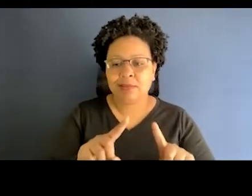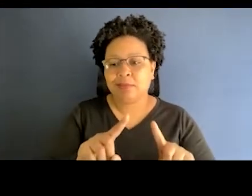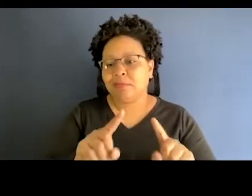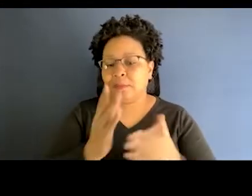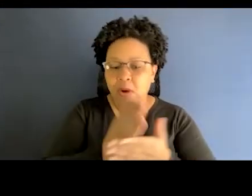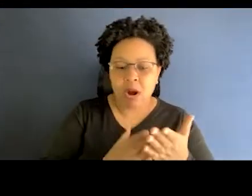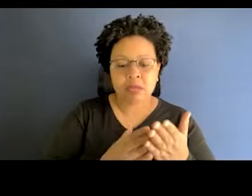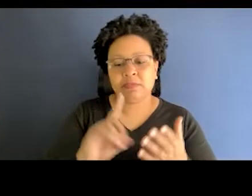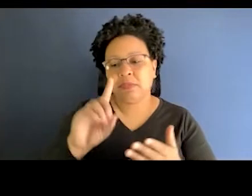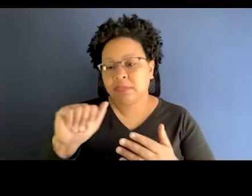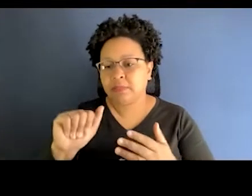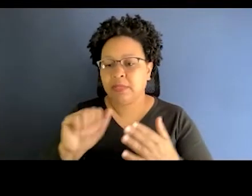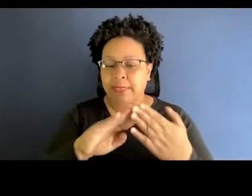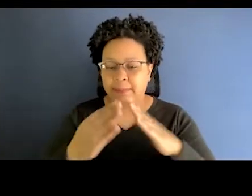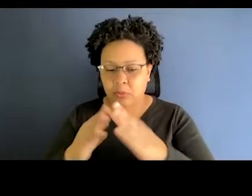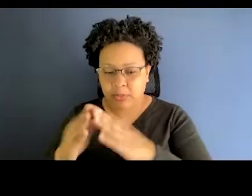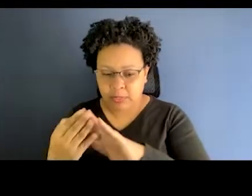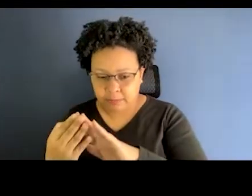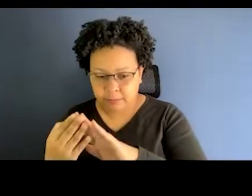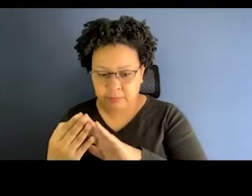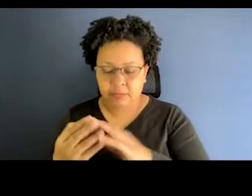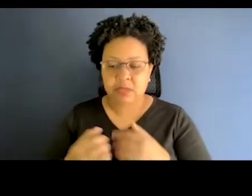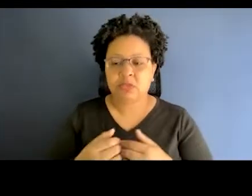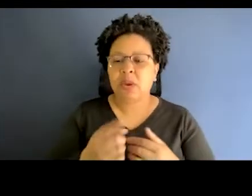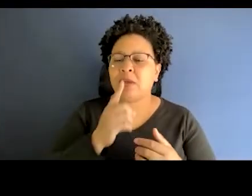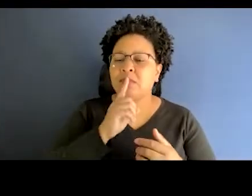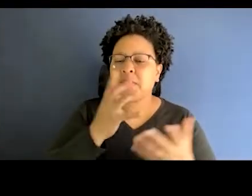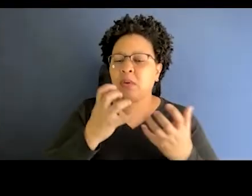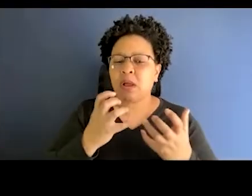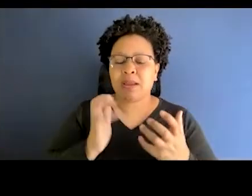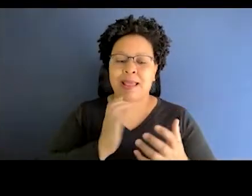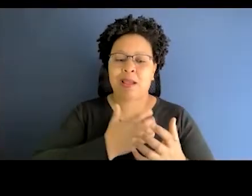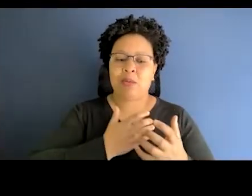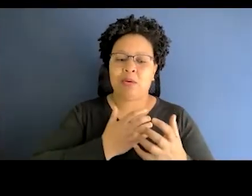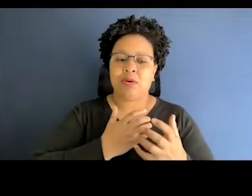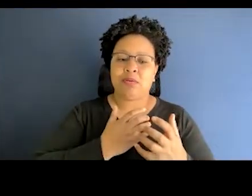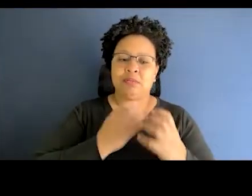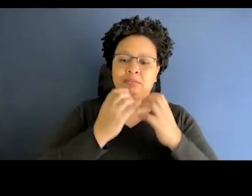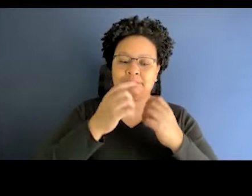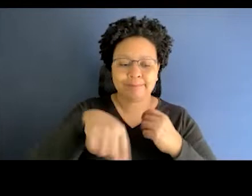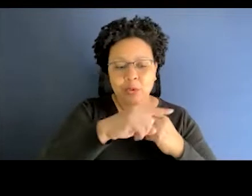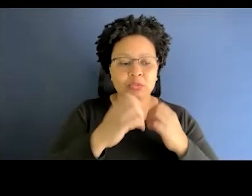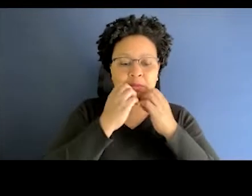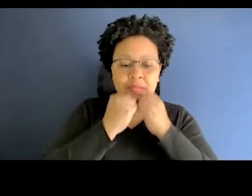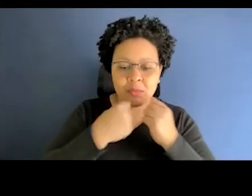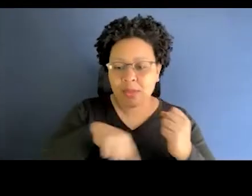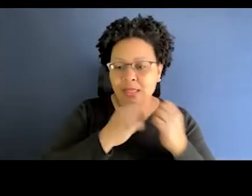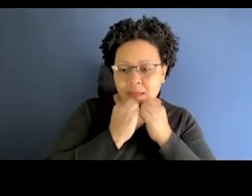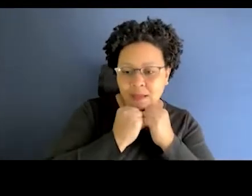what I believe our loved ones need, and truly making sure that they hear our voice in the room. And I think that's something that